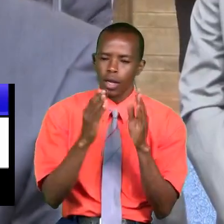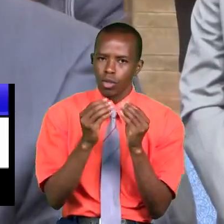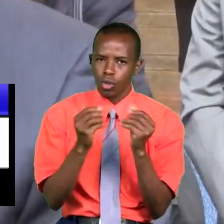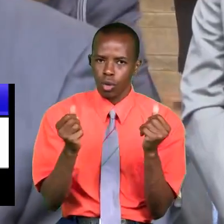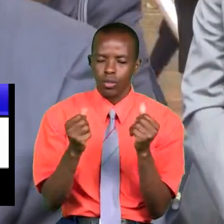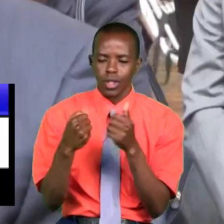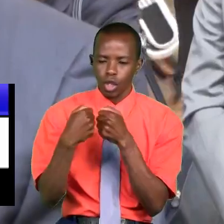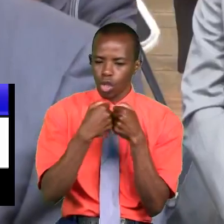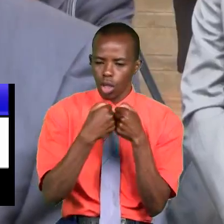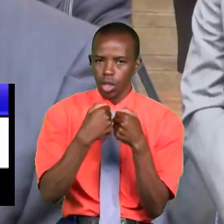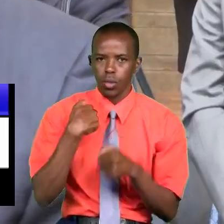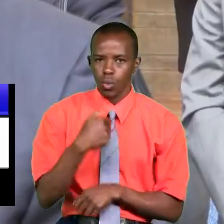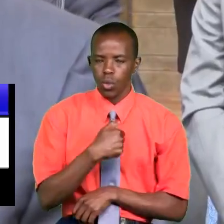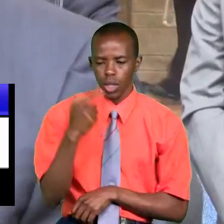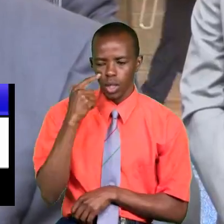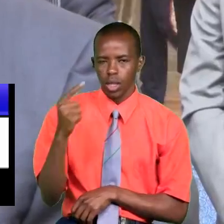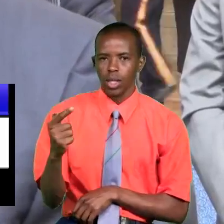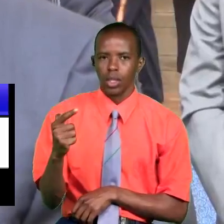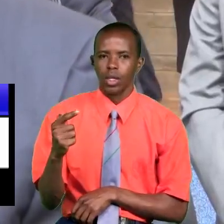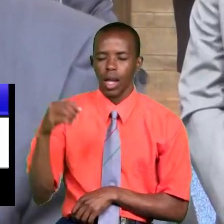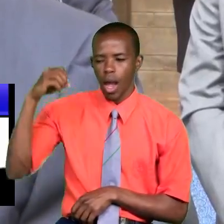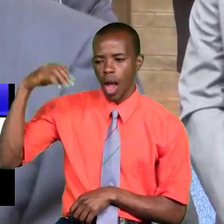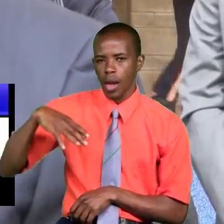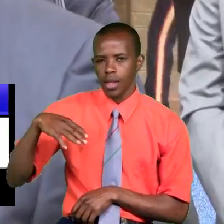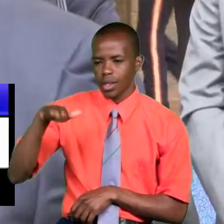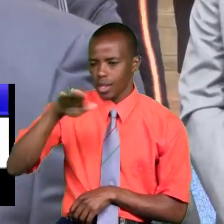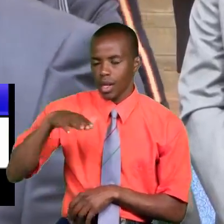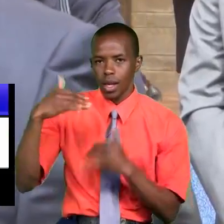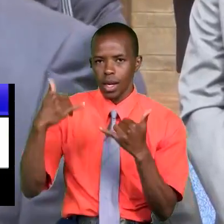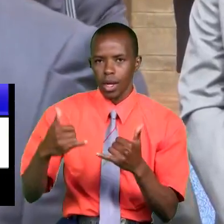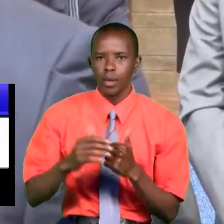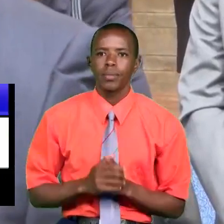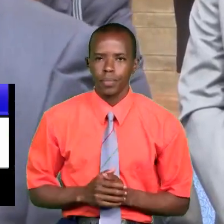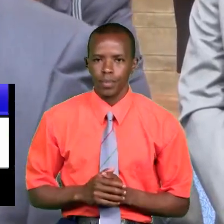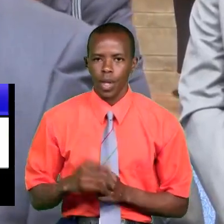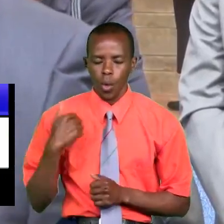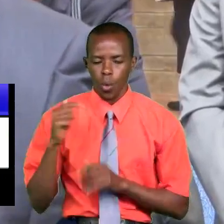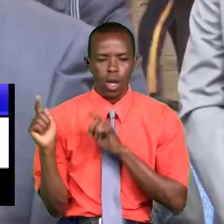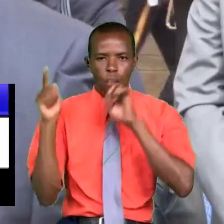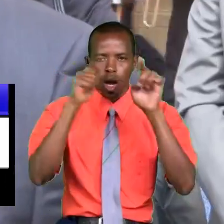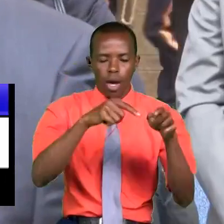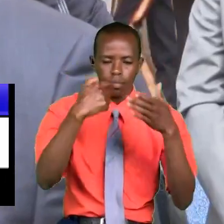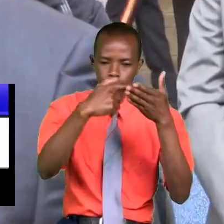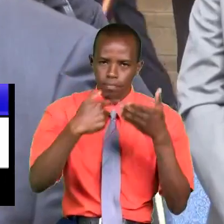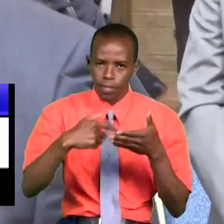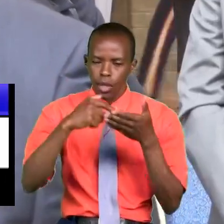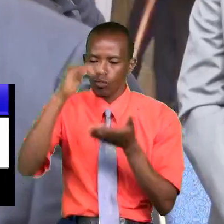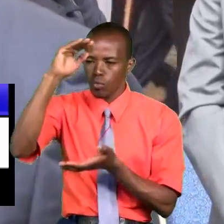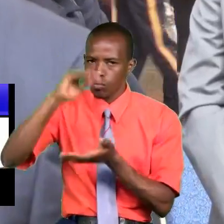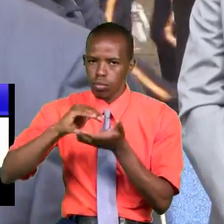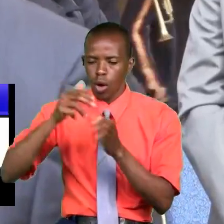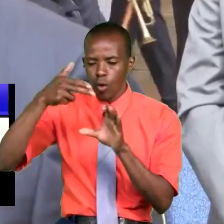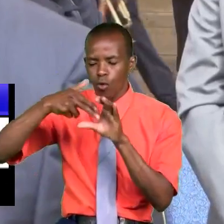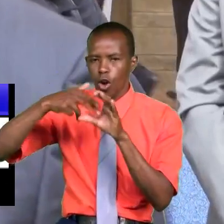myriad of challenges that we have been looking at in the energy sector recently. That's why IPRA was here, so that we can discuss lowering the cost of